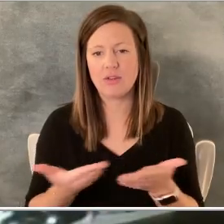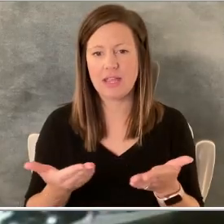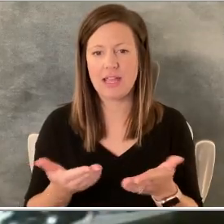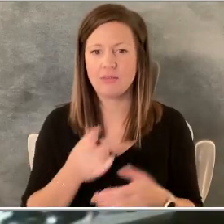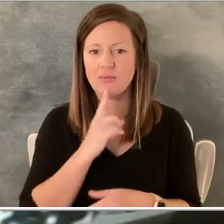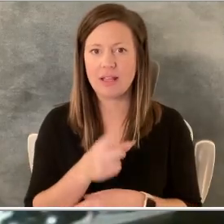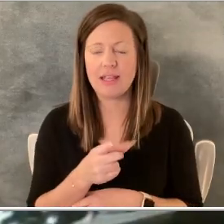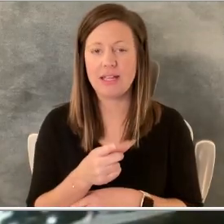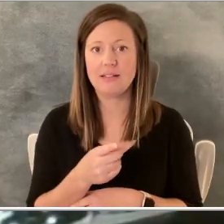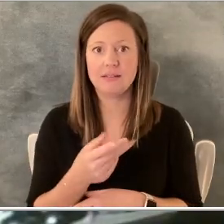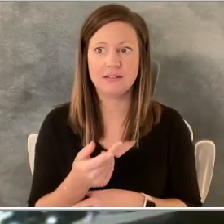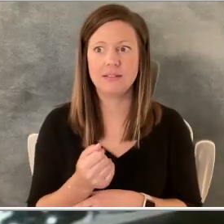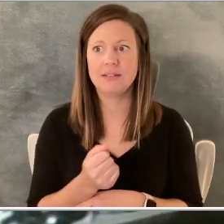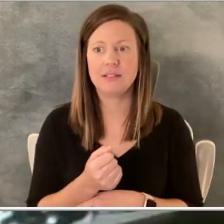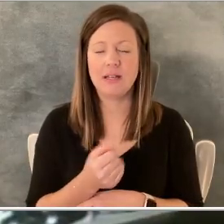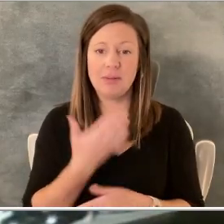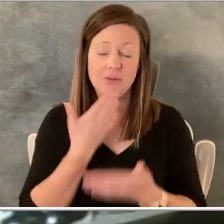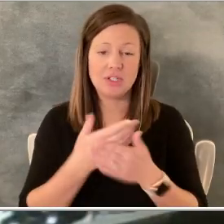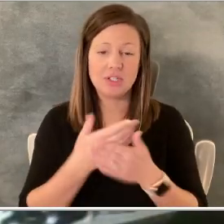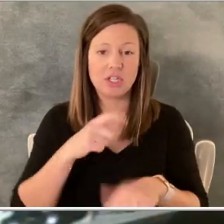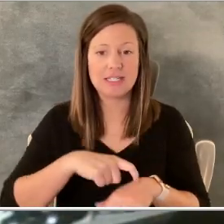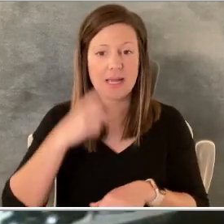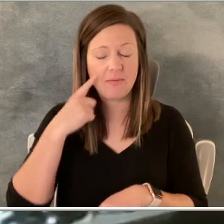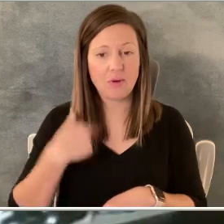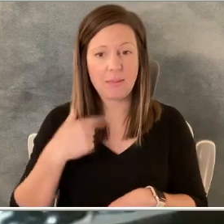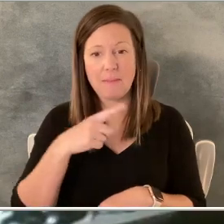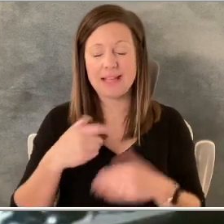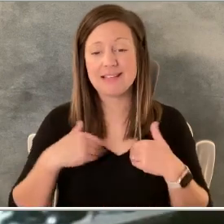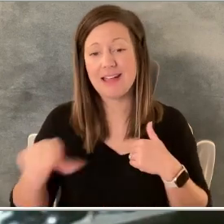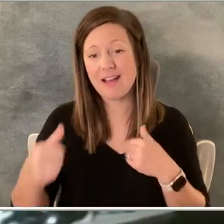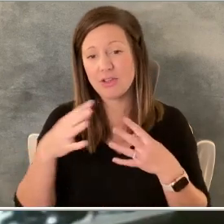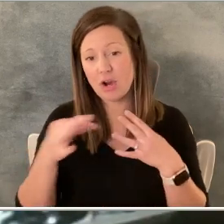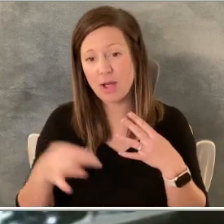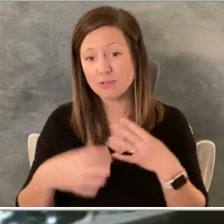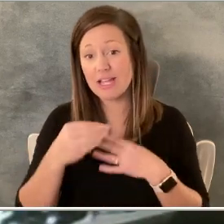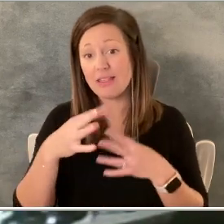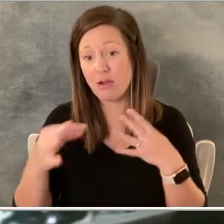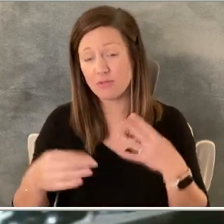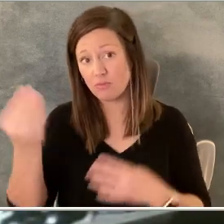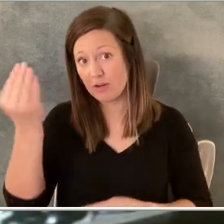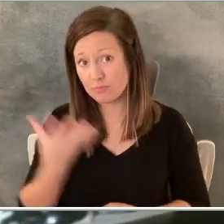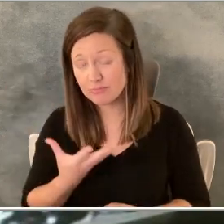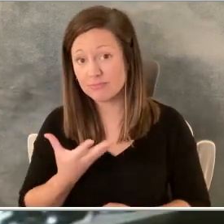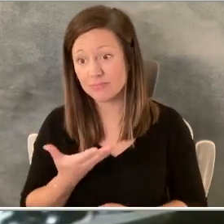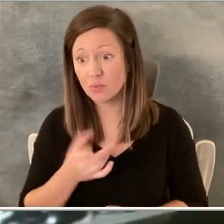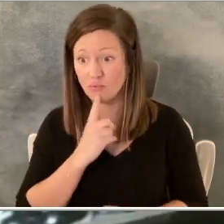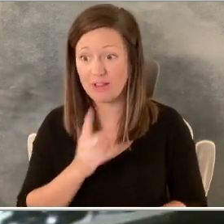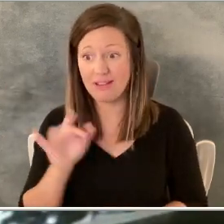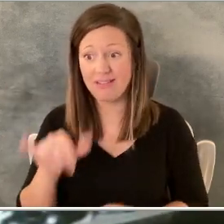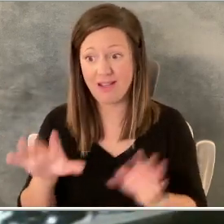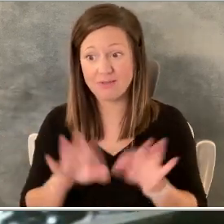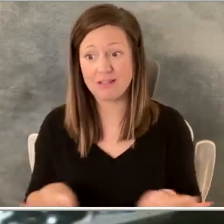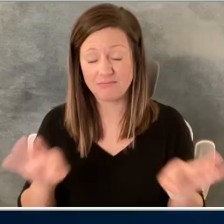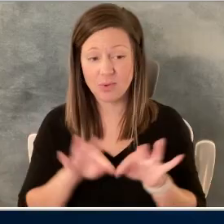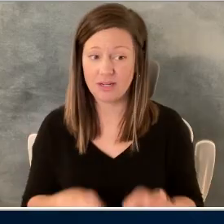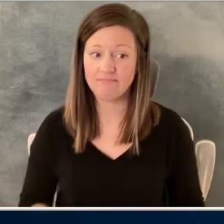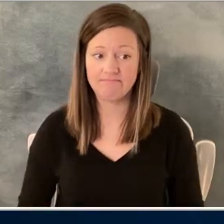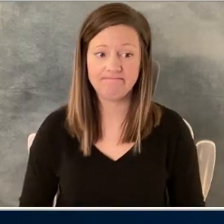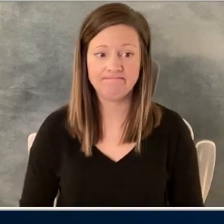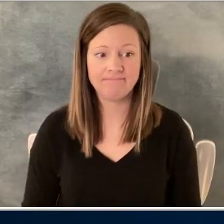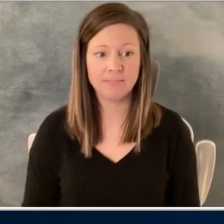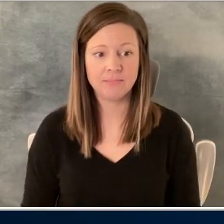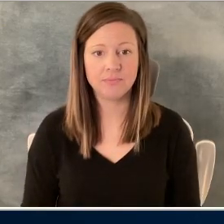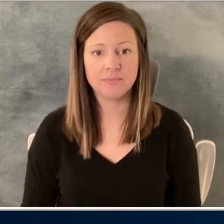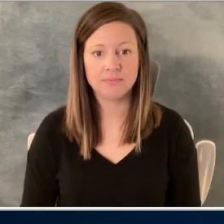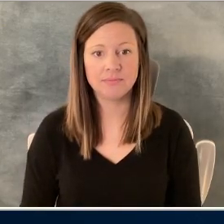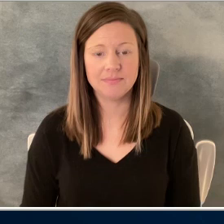time because there were options available to me, and those options were presented to me. That was the best thing.